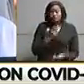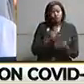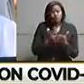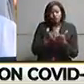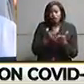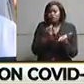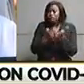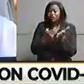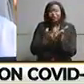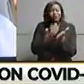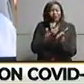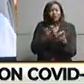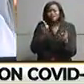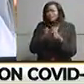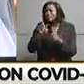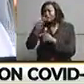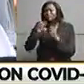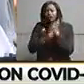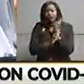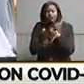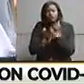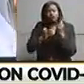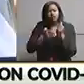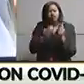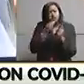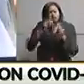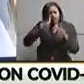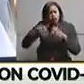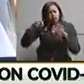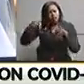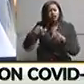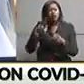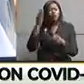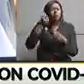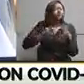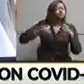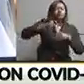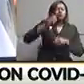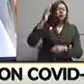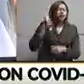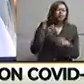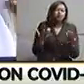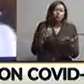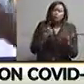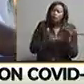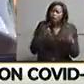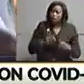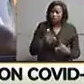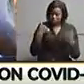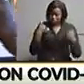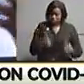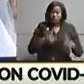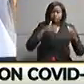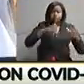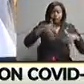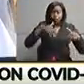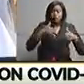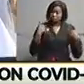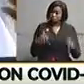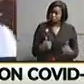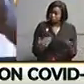The food is produced here. What has happened to make the food go up? What has happened? I am a farmer.